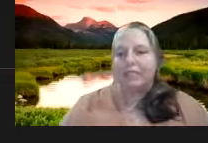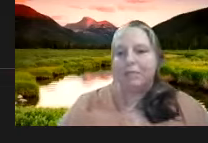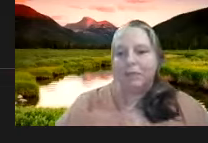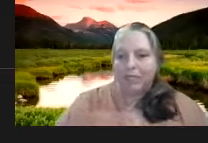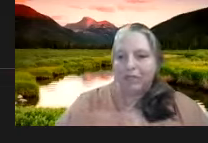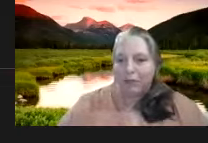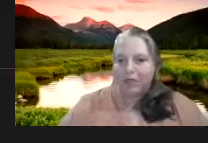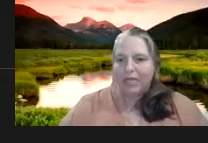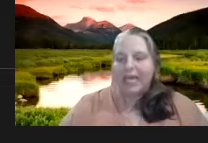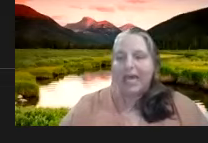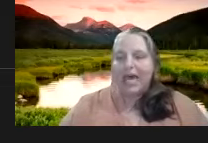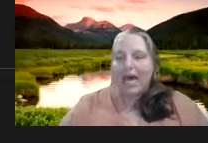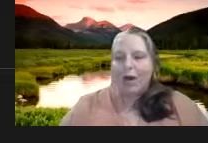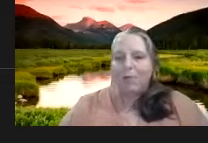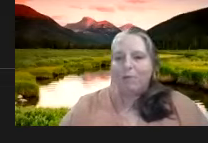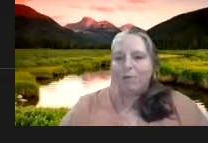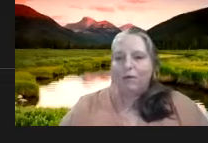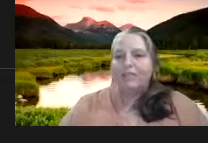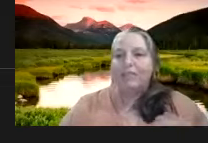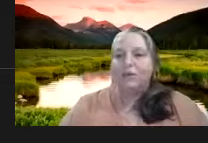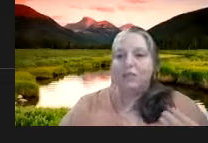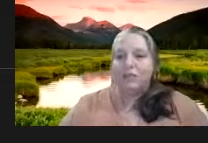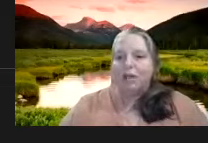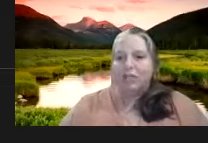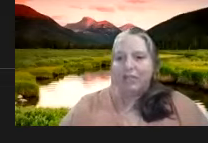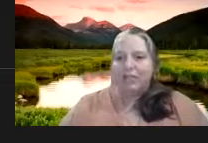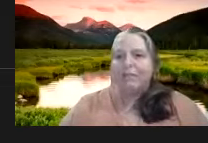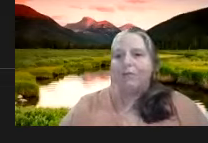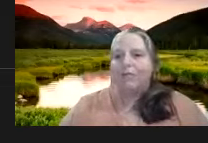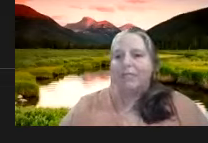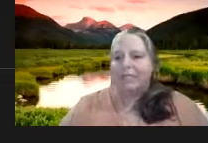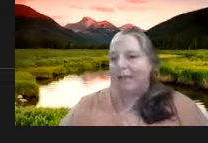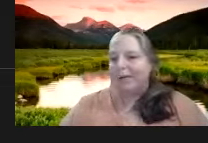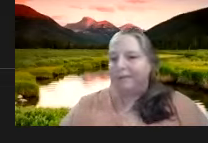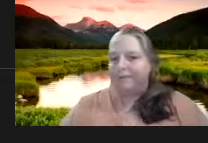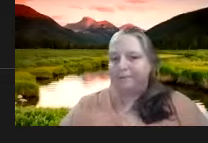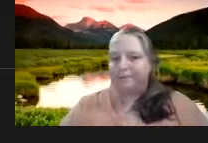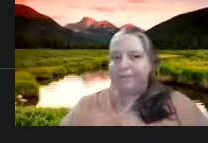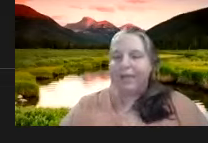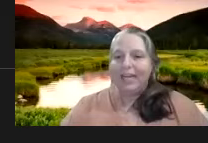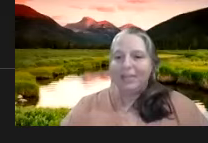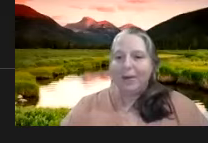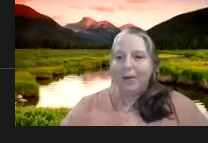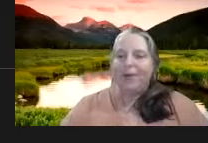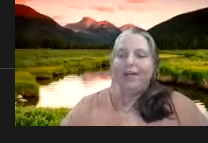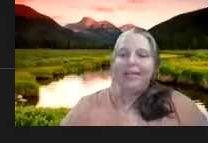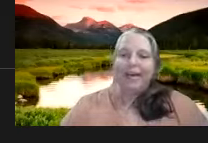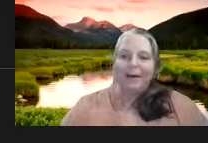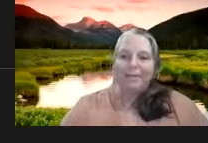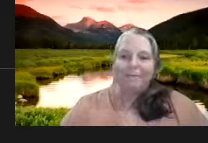the disability community for the skills and knowledge set that they bring to the table. And